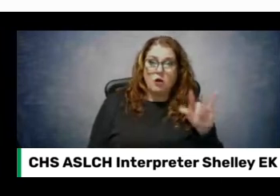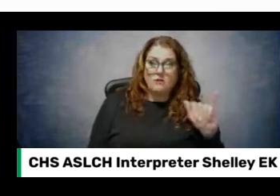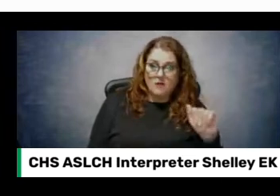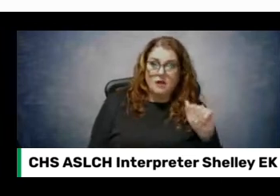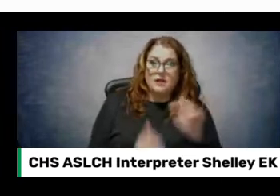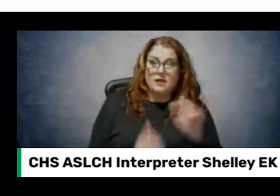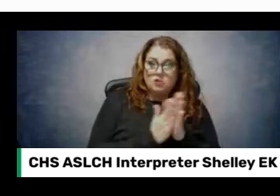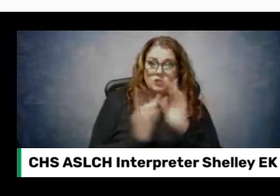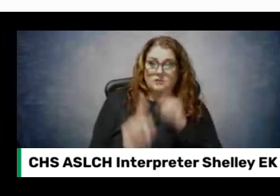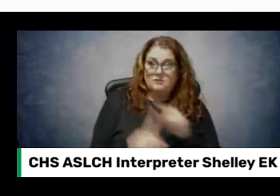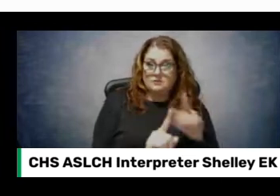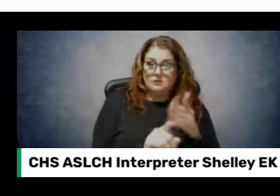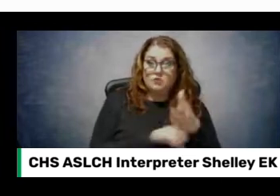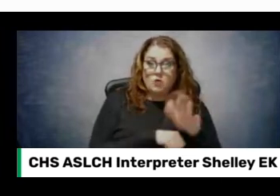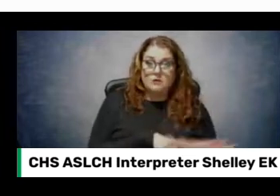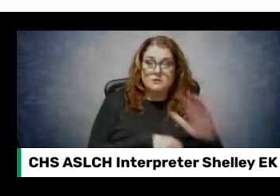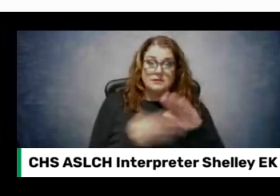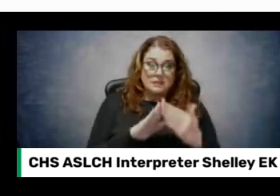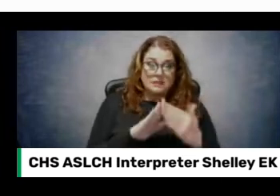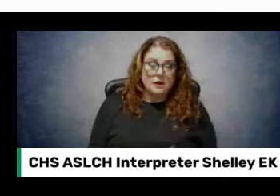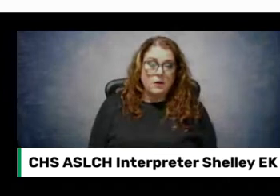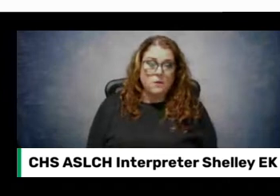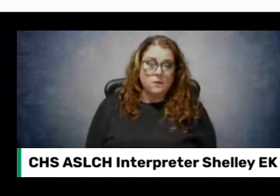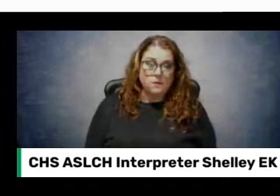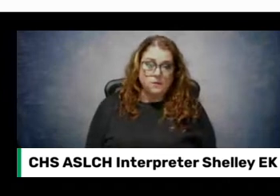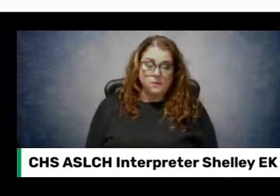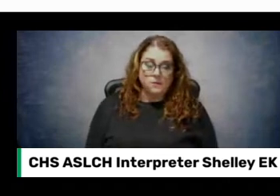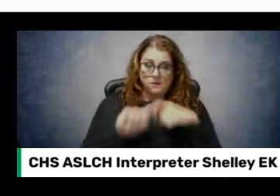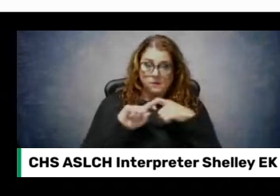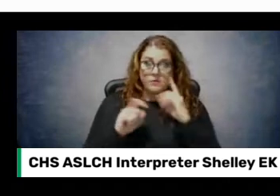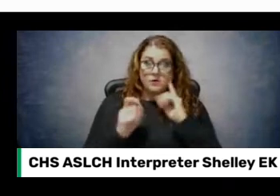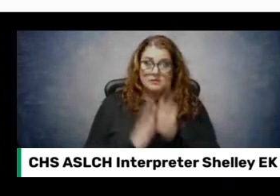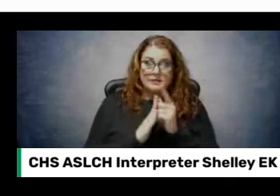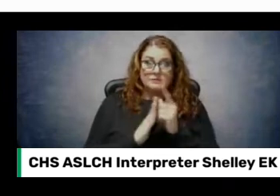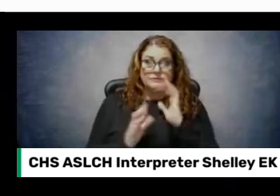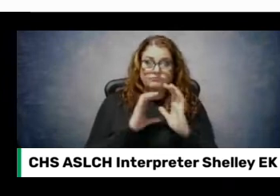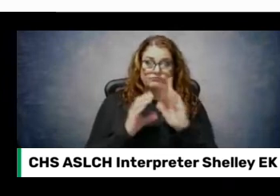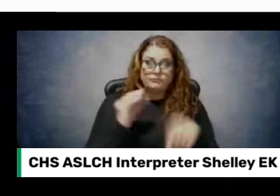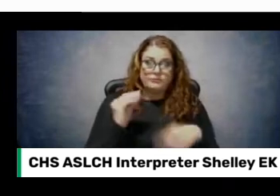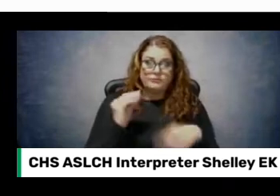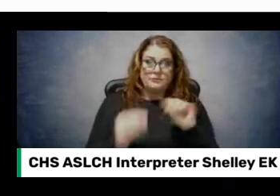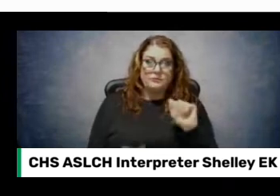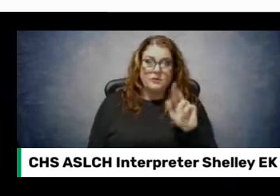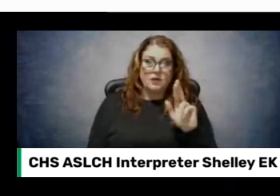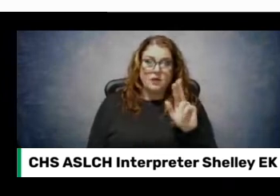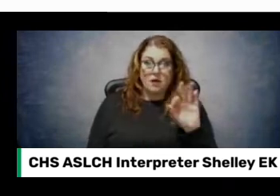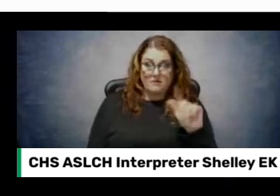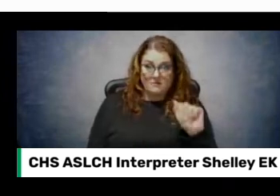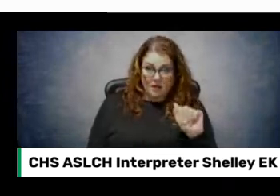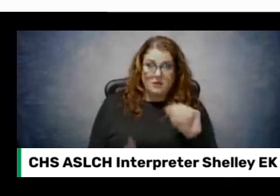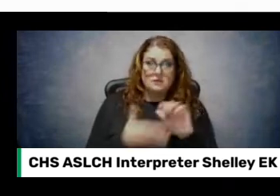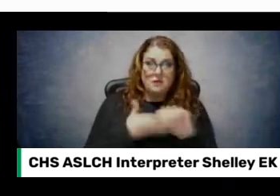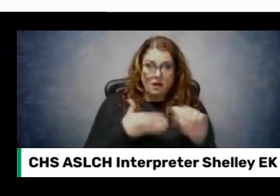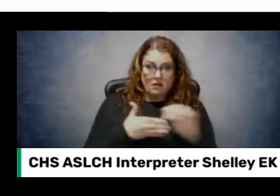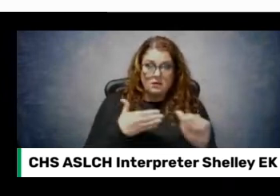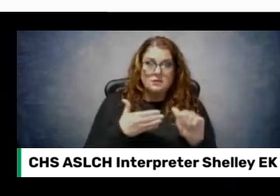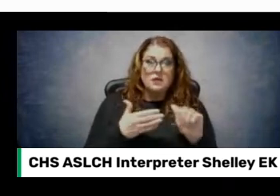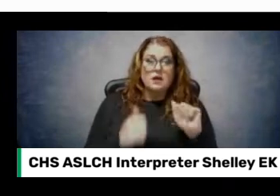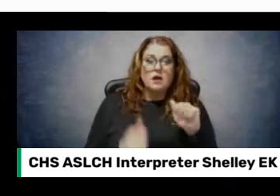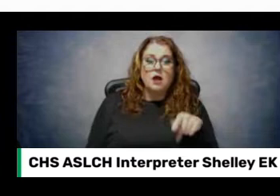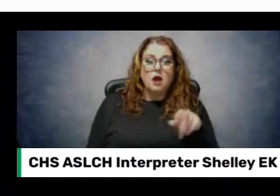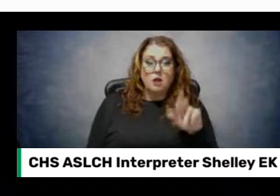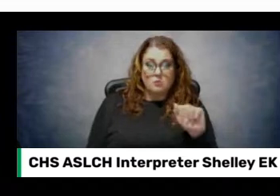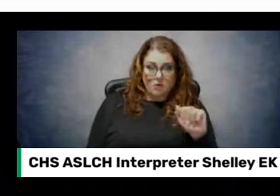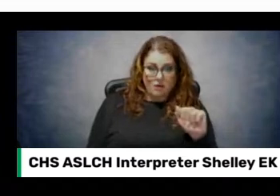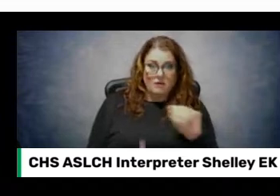across the city. I want to pause here for a second and have a conversation about the ARPA dollars and the exciting food equity budget